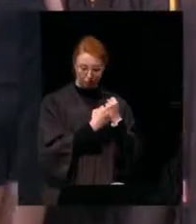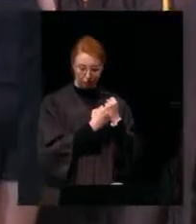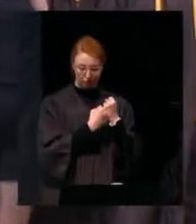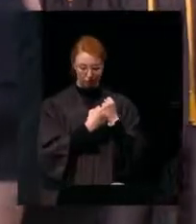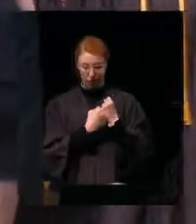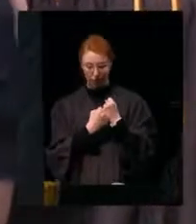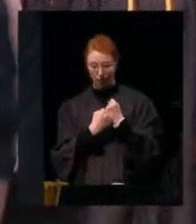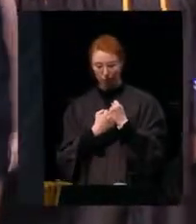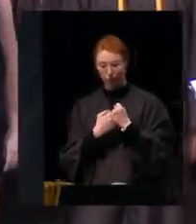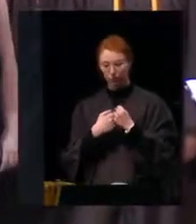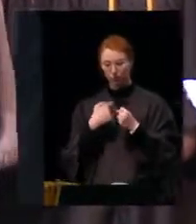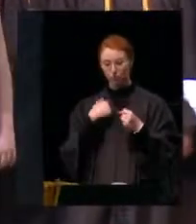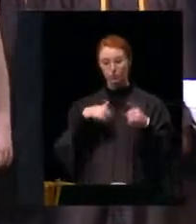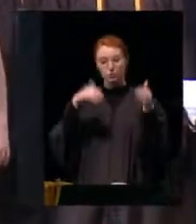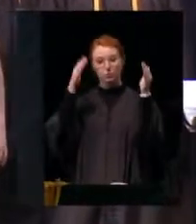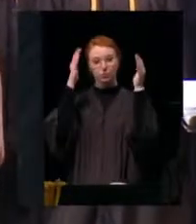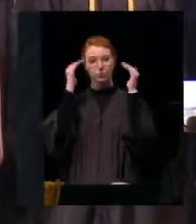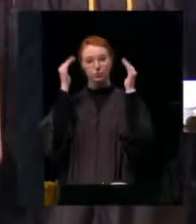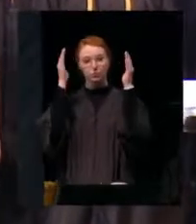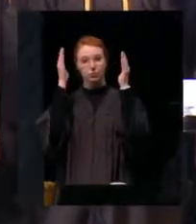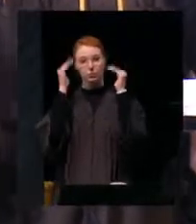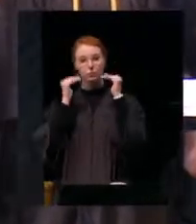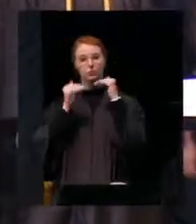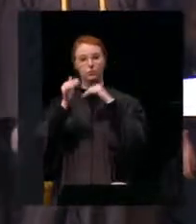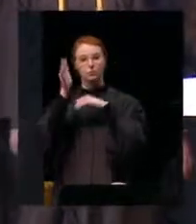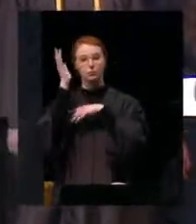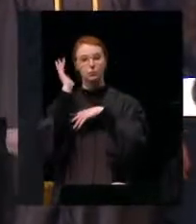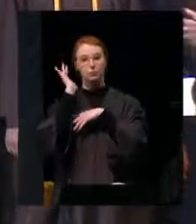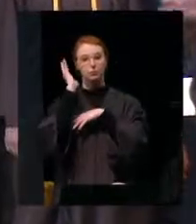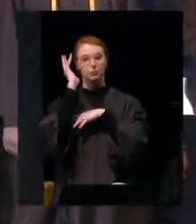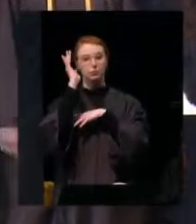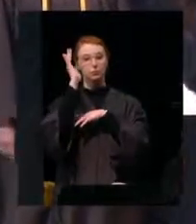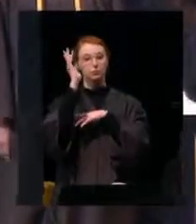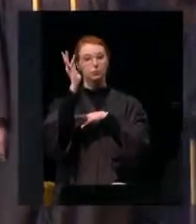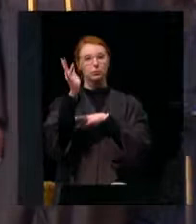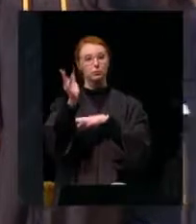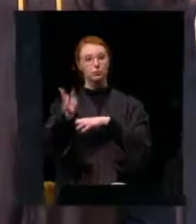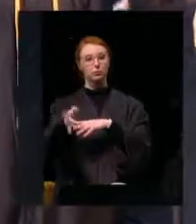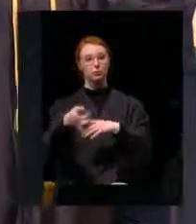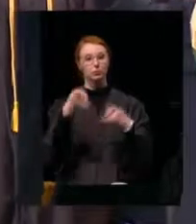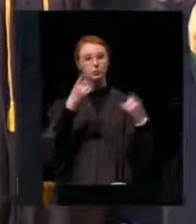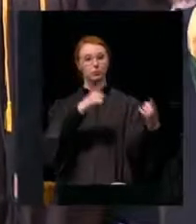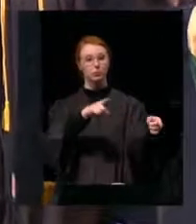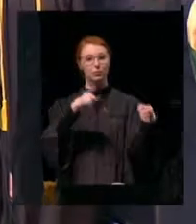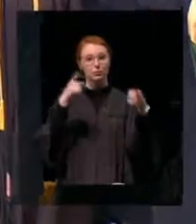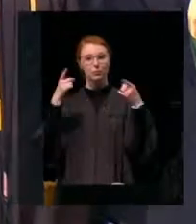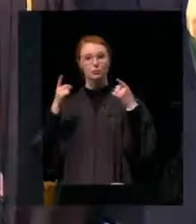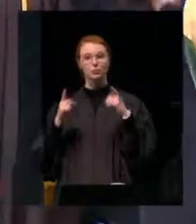Sun shine.